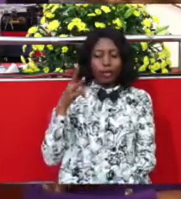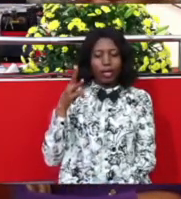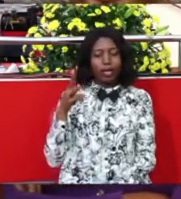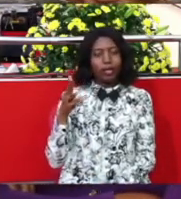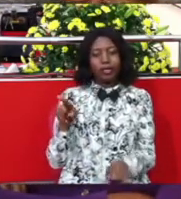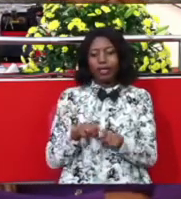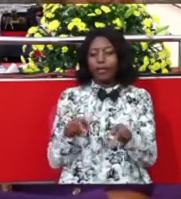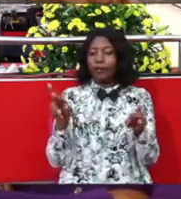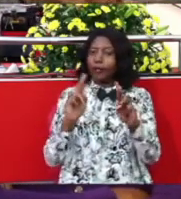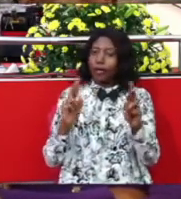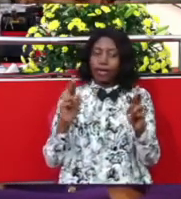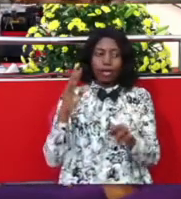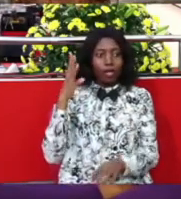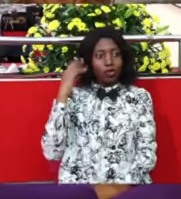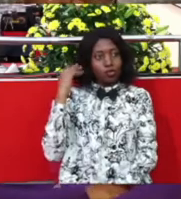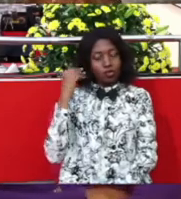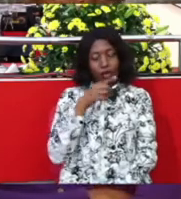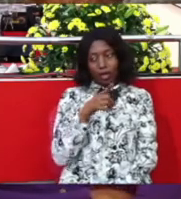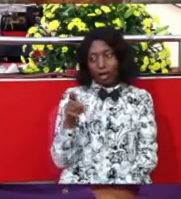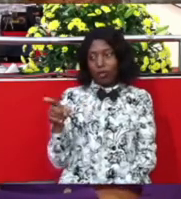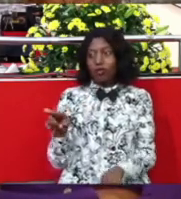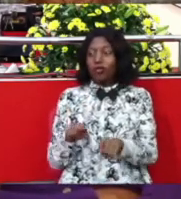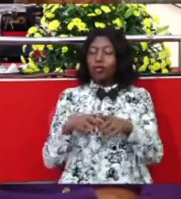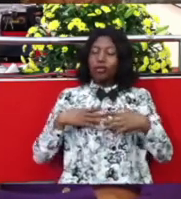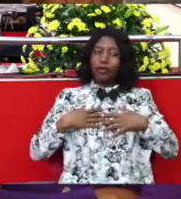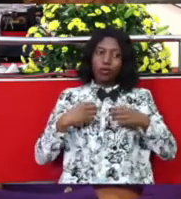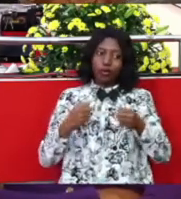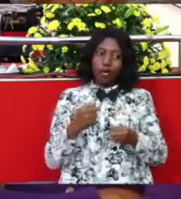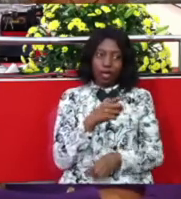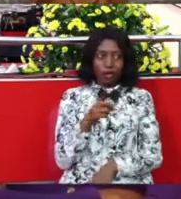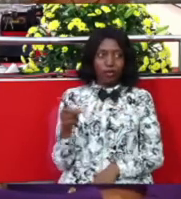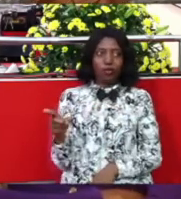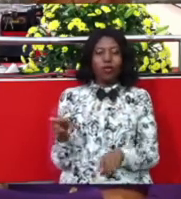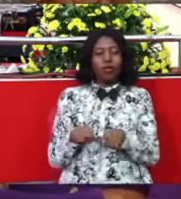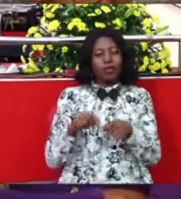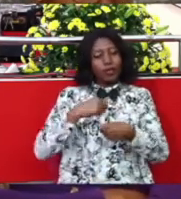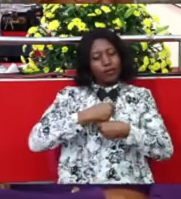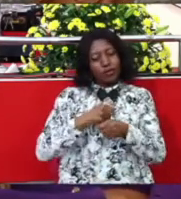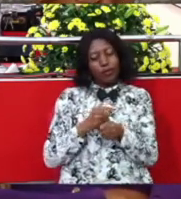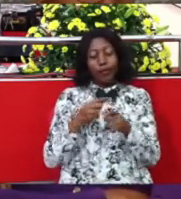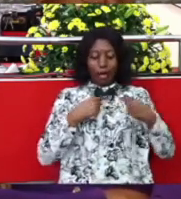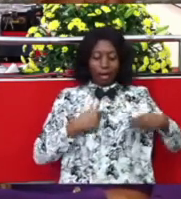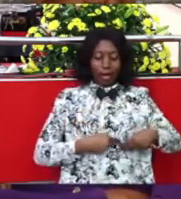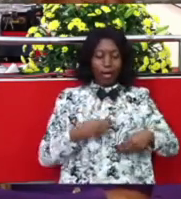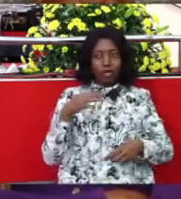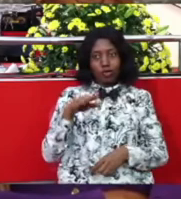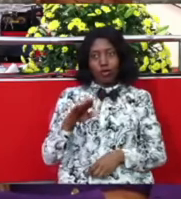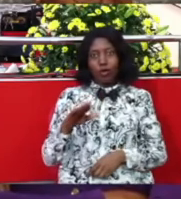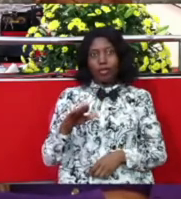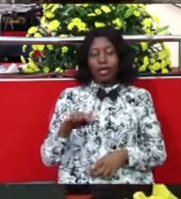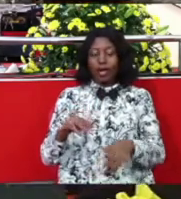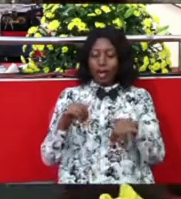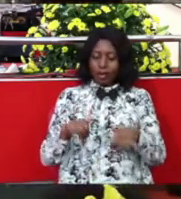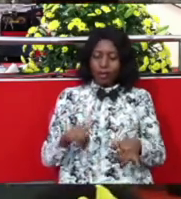tayari kukusikia. And to heal you. Na kukuponya. And to make your heart a dwelling place for him. Na kufanya moyo wako